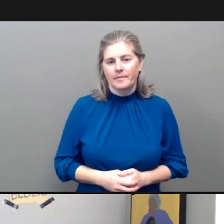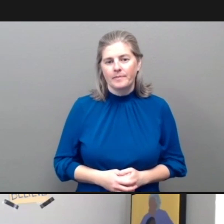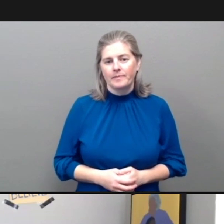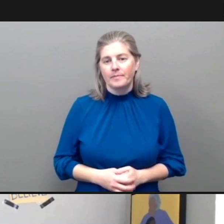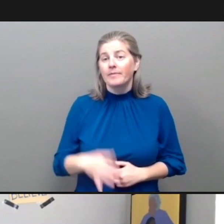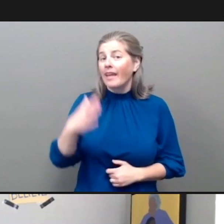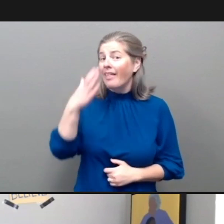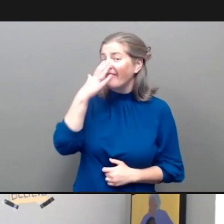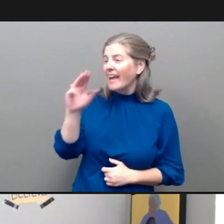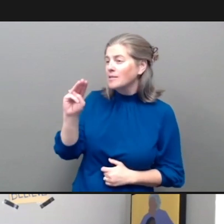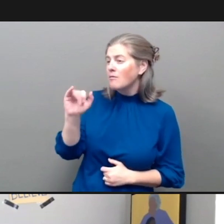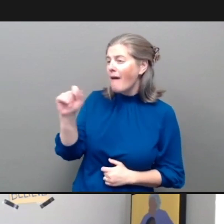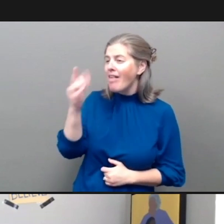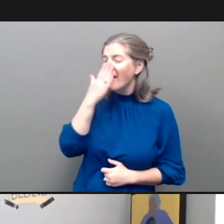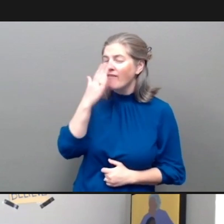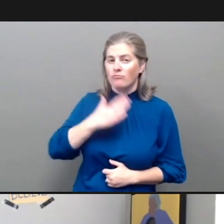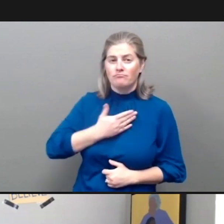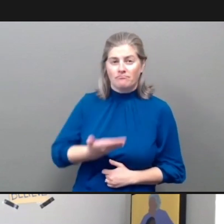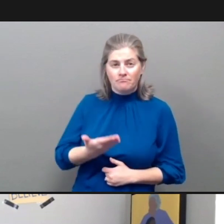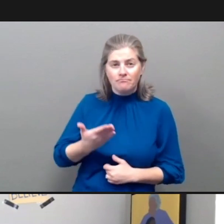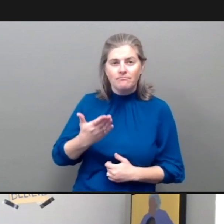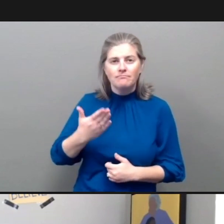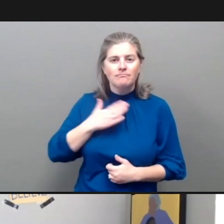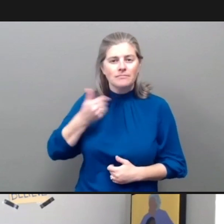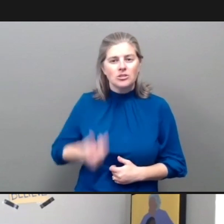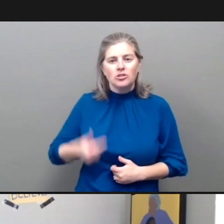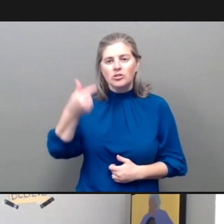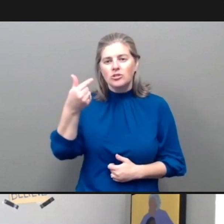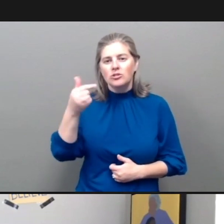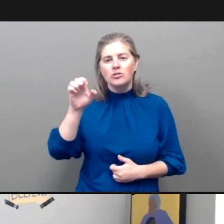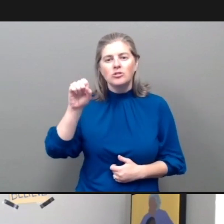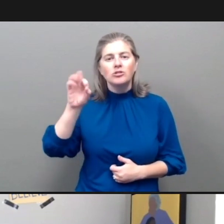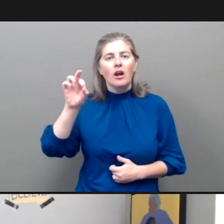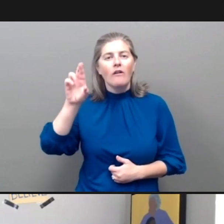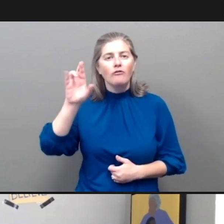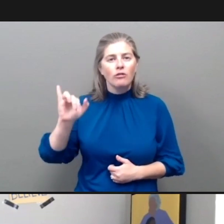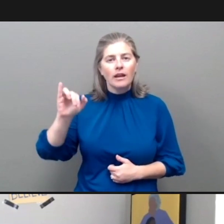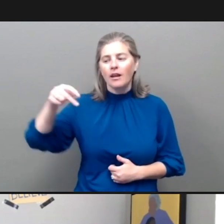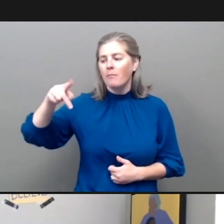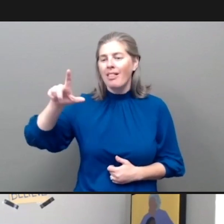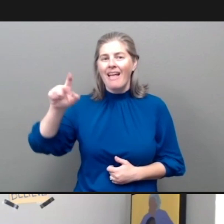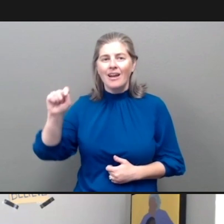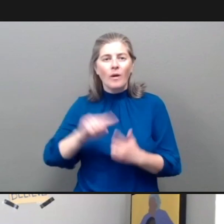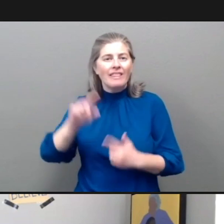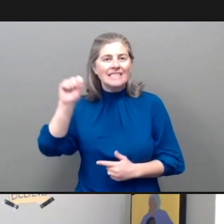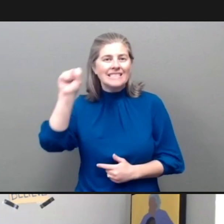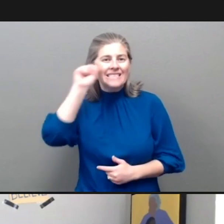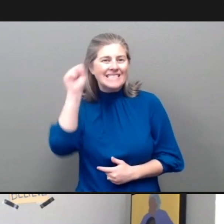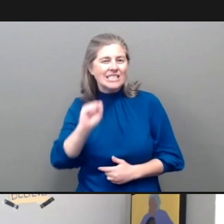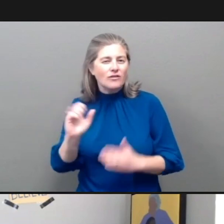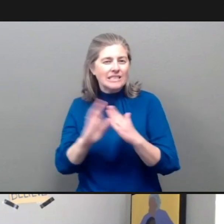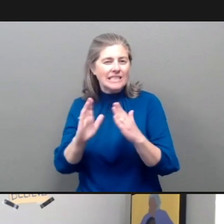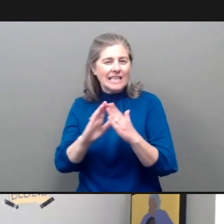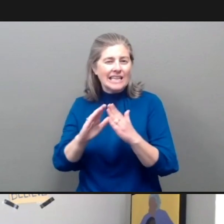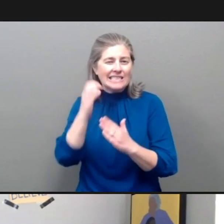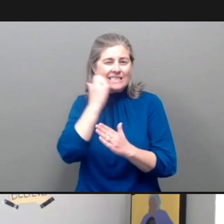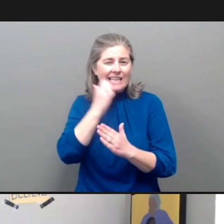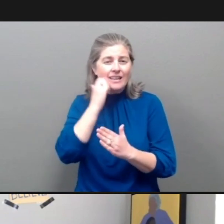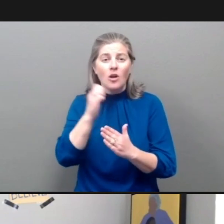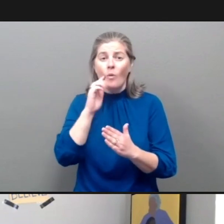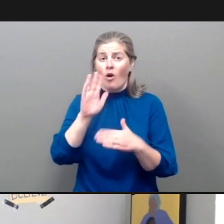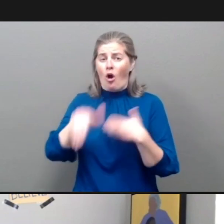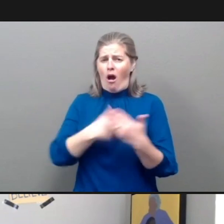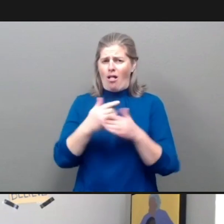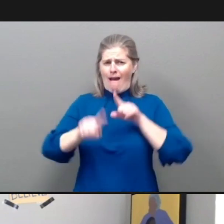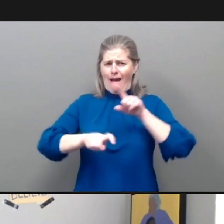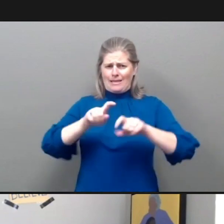Thanks, Matt. Thanks for taking my question. This is Jeffrey Plant with the Silver City Daily Press. The question everybody in Grant County is asking right